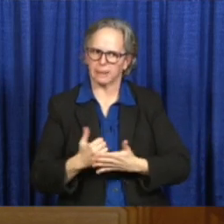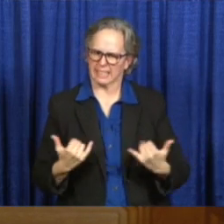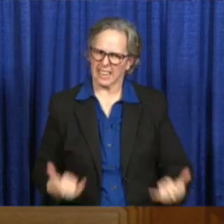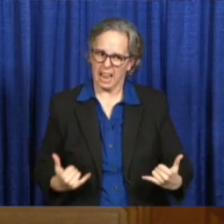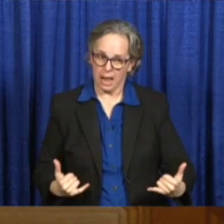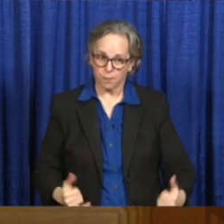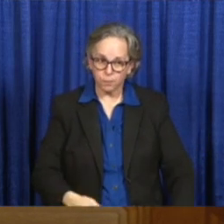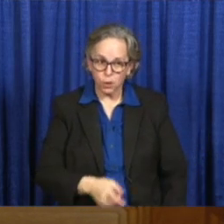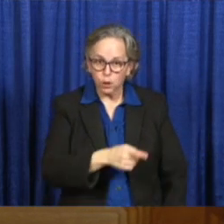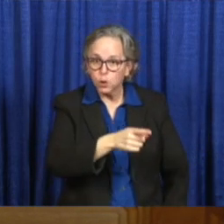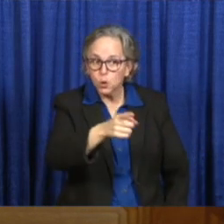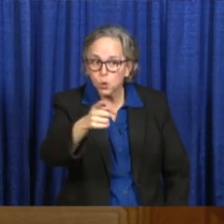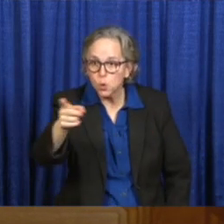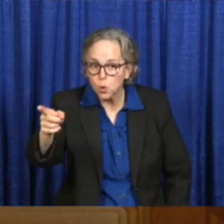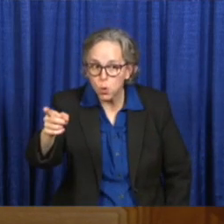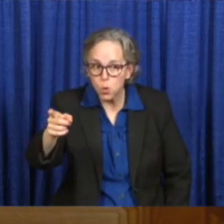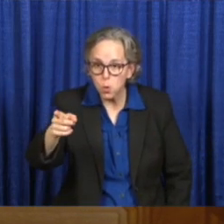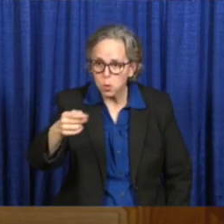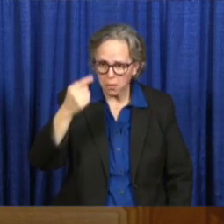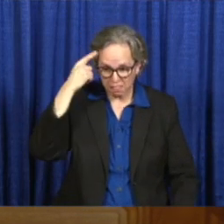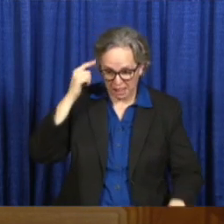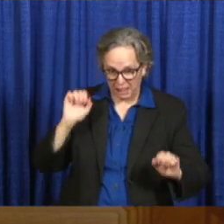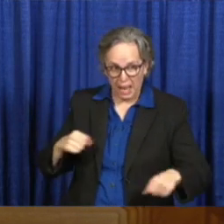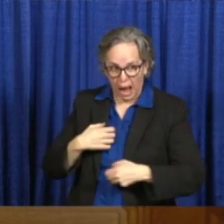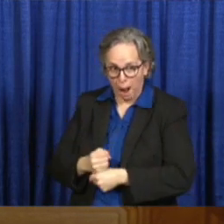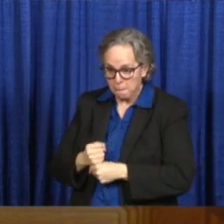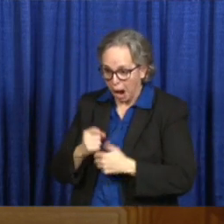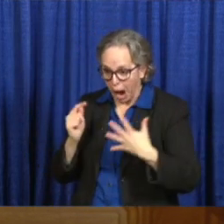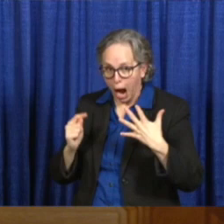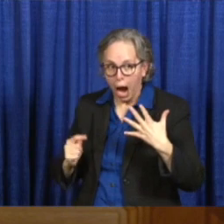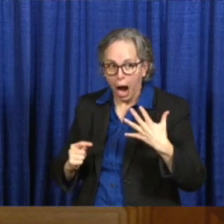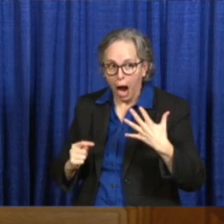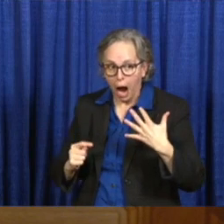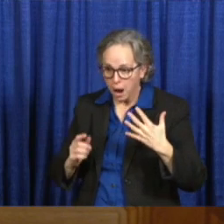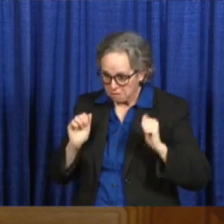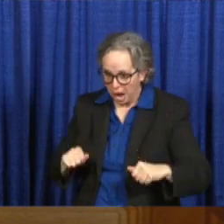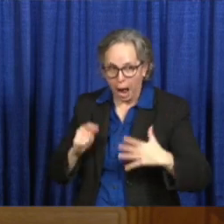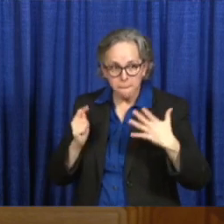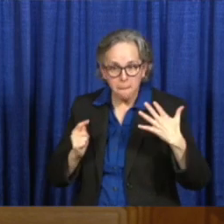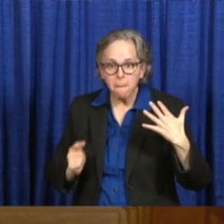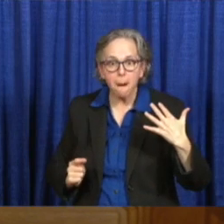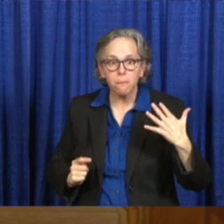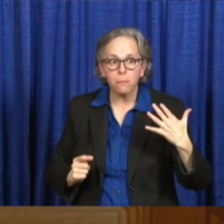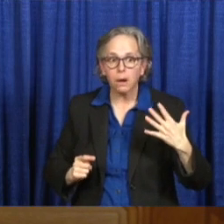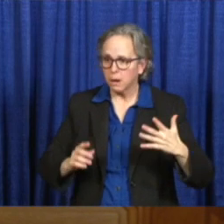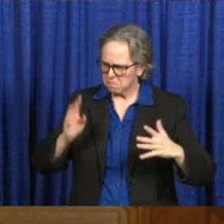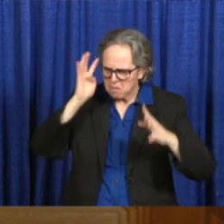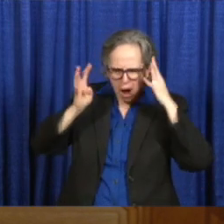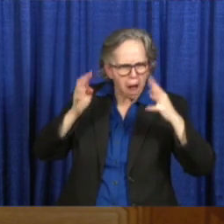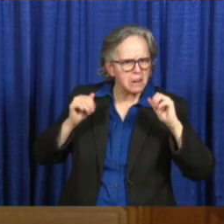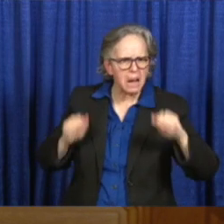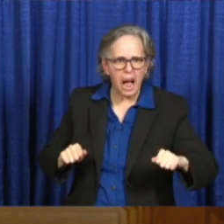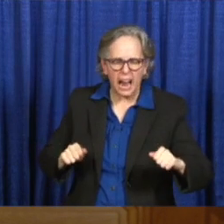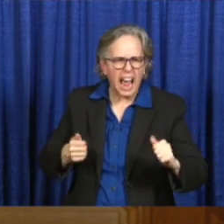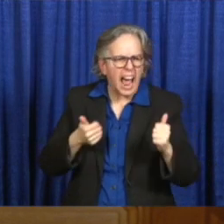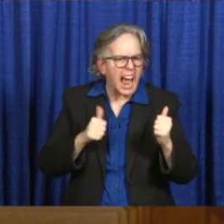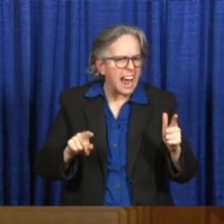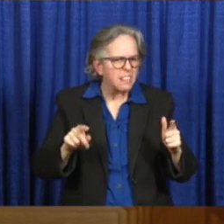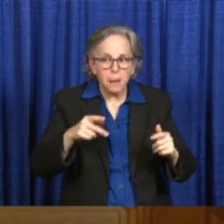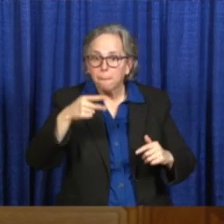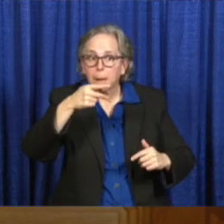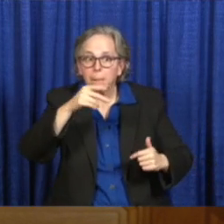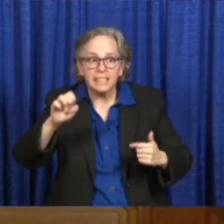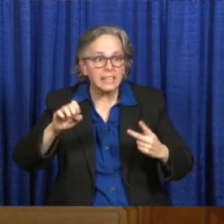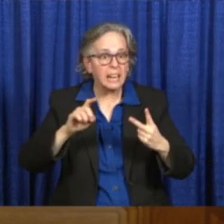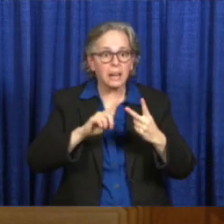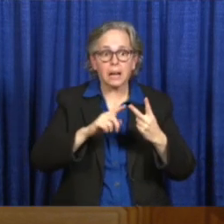you think you have the potential, capability, and competency to create any of the materials, any of the products that